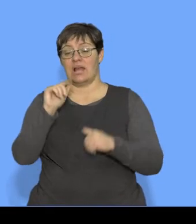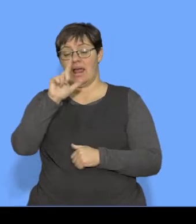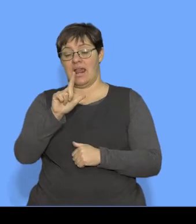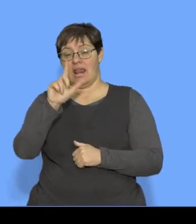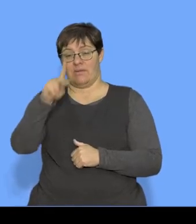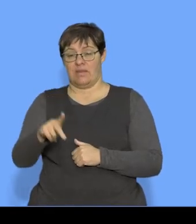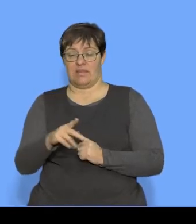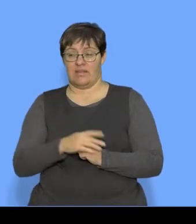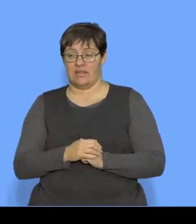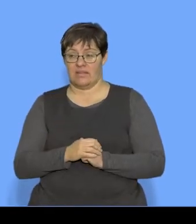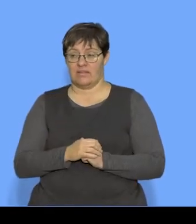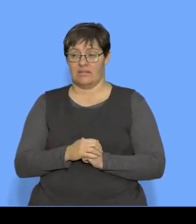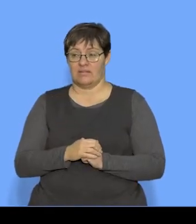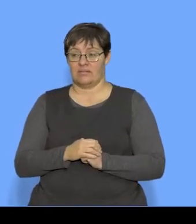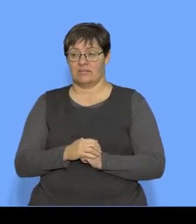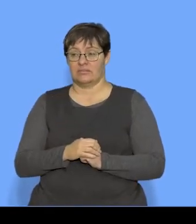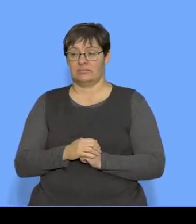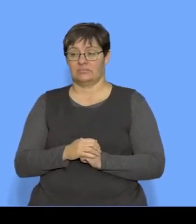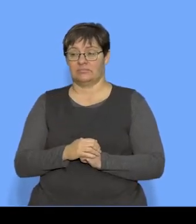to LP.